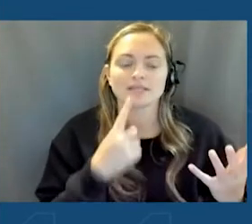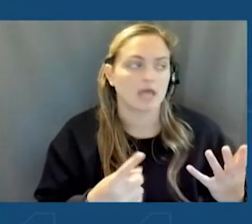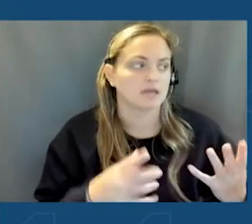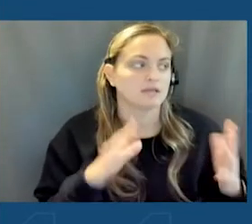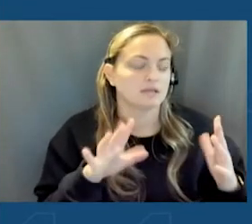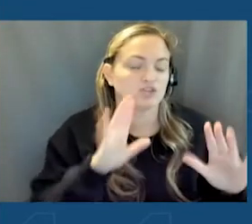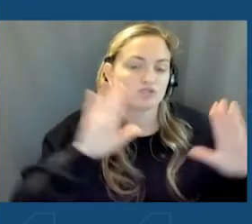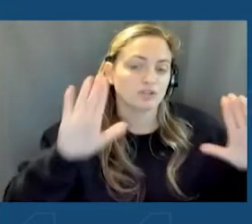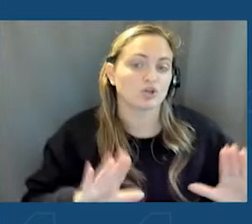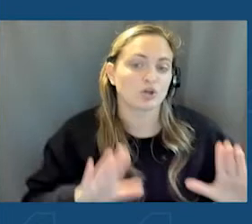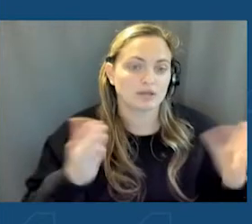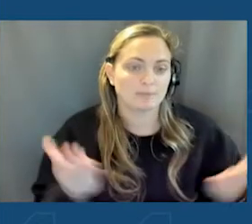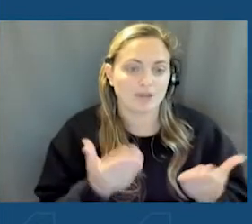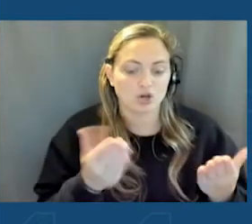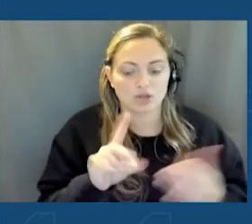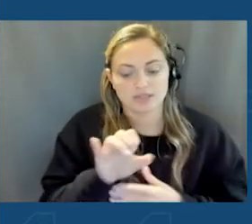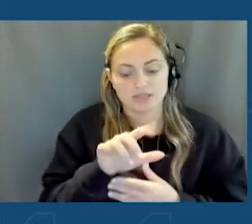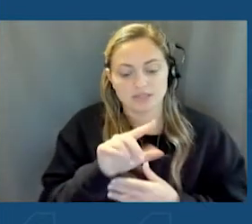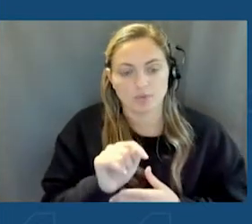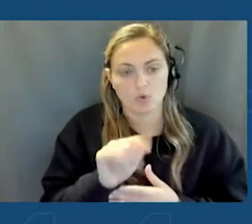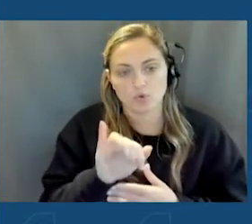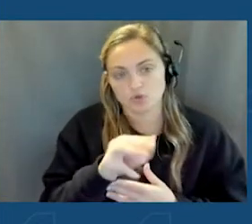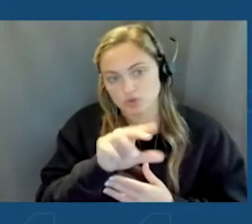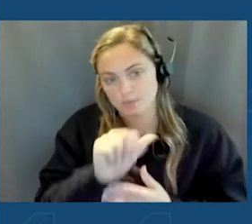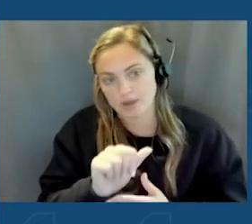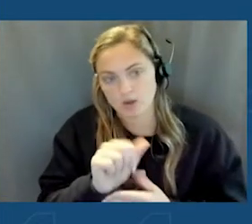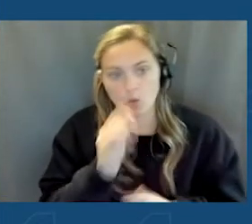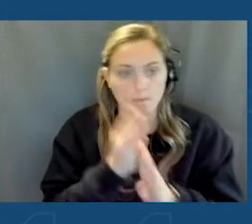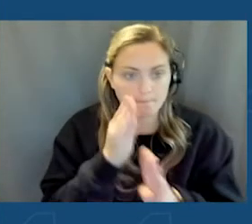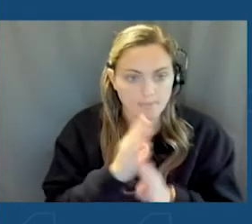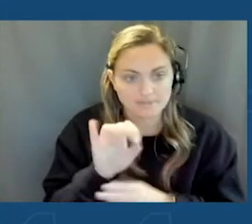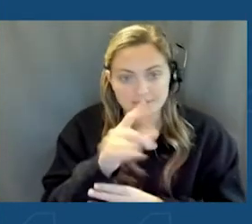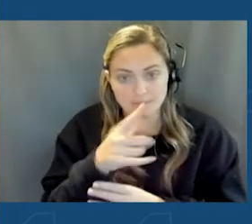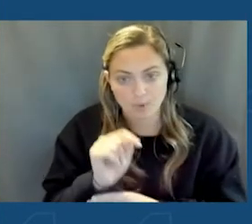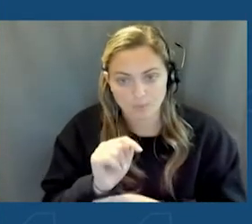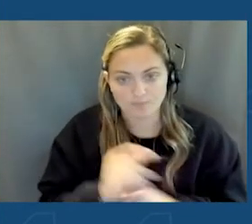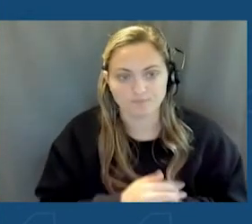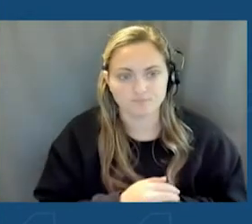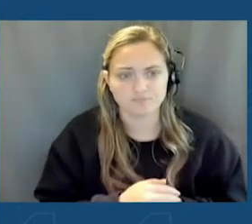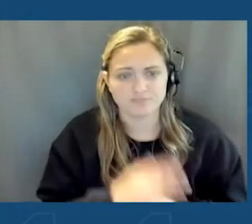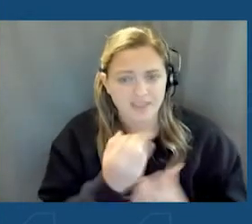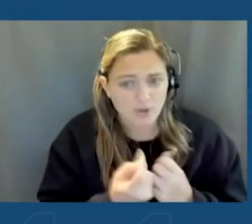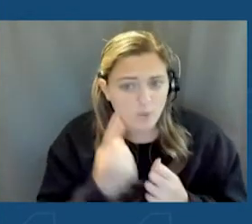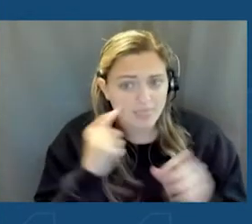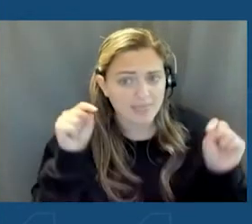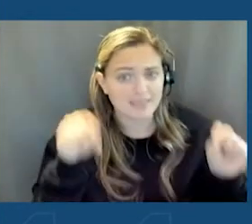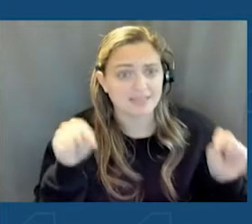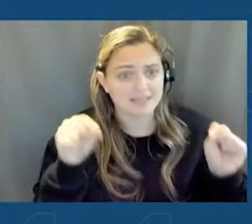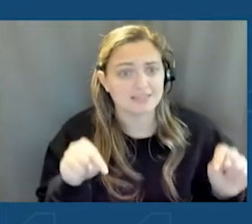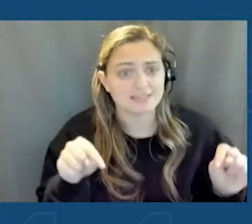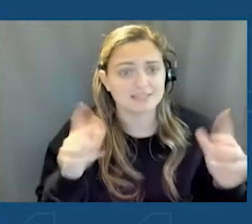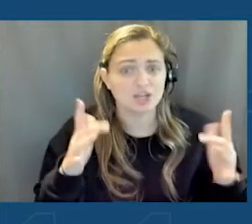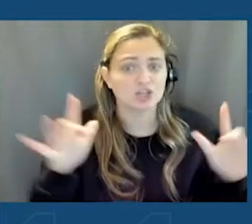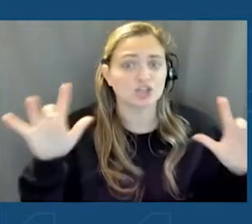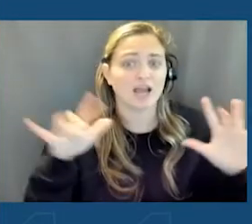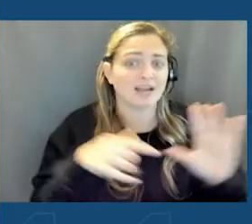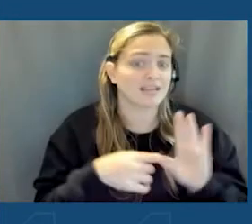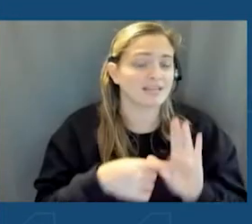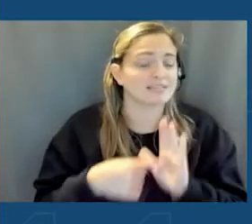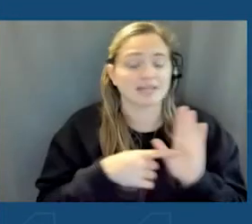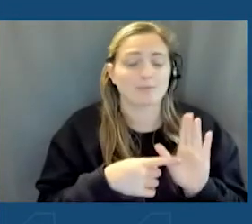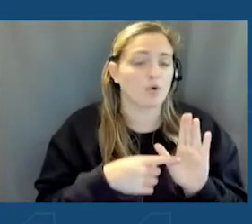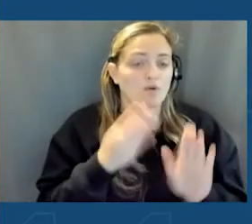to be at this depot, the Jamaica Bus Depot. Does anybody think this is a shining example of what a bus depot